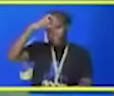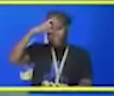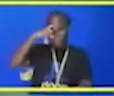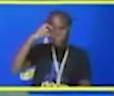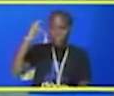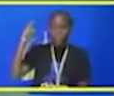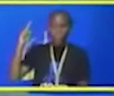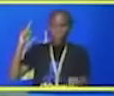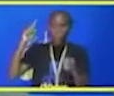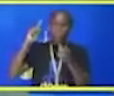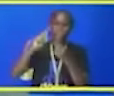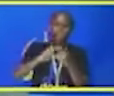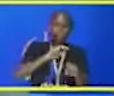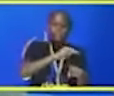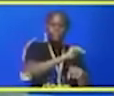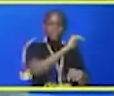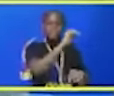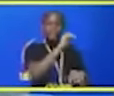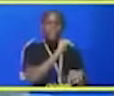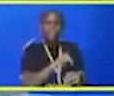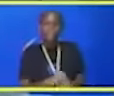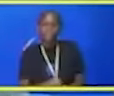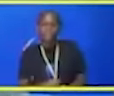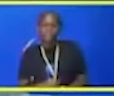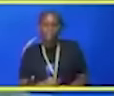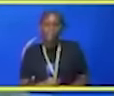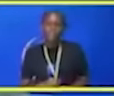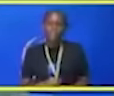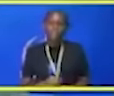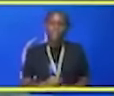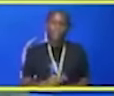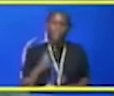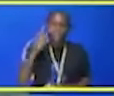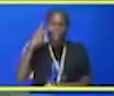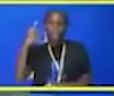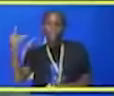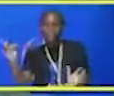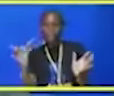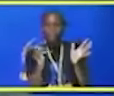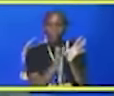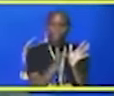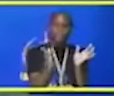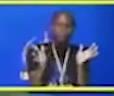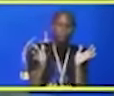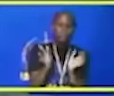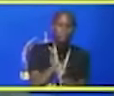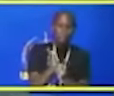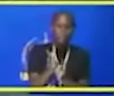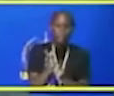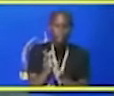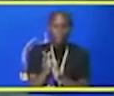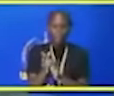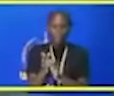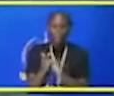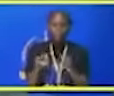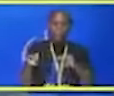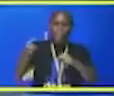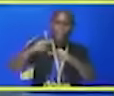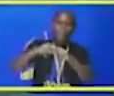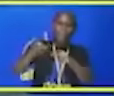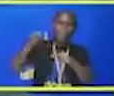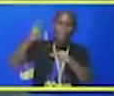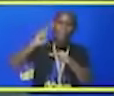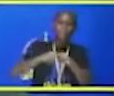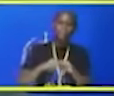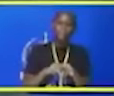the nations see Jesus lifted up,